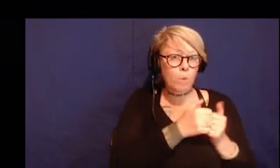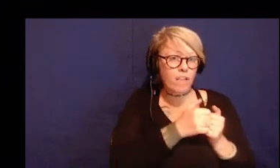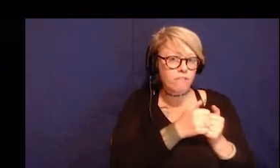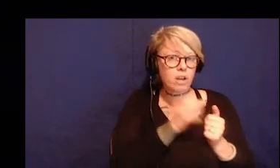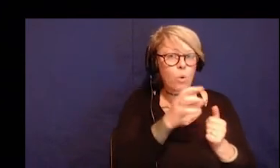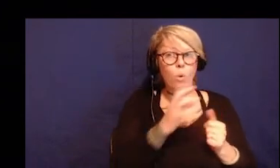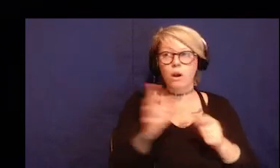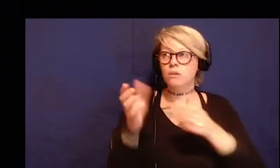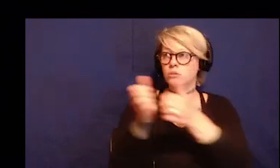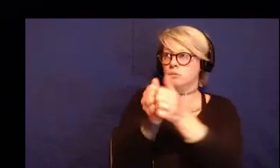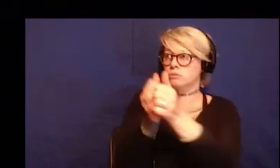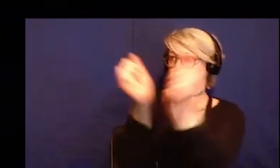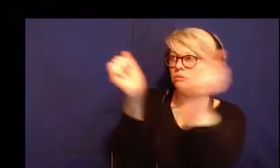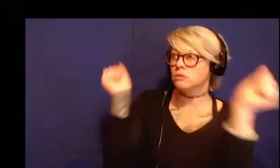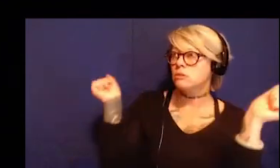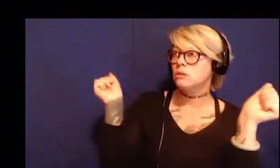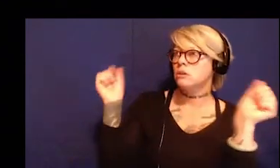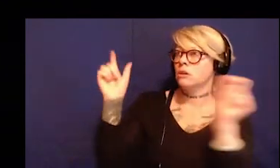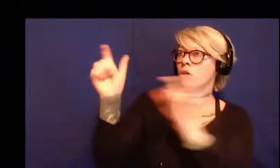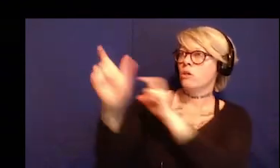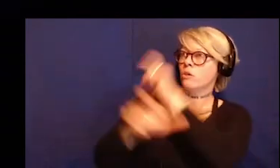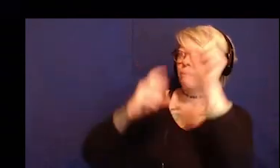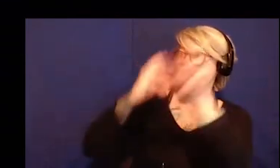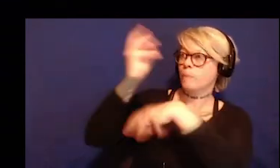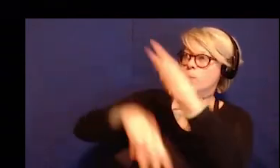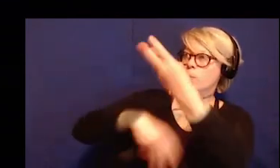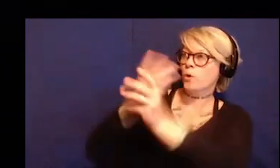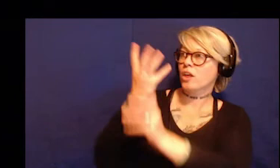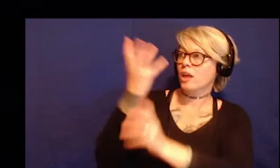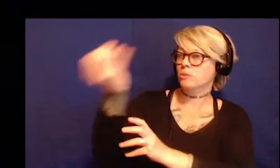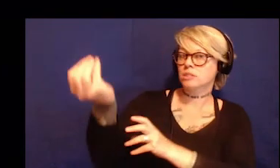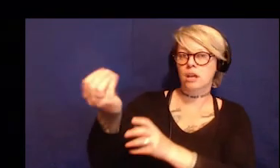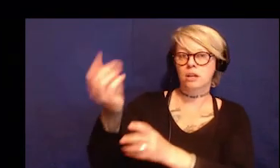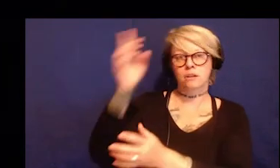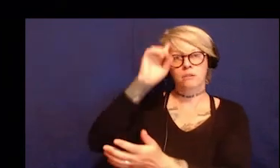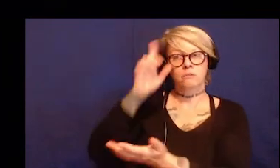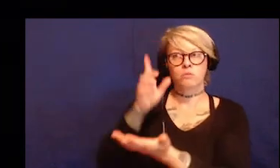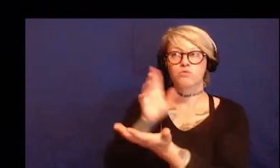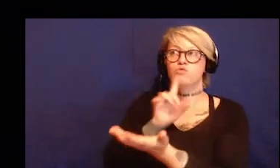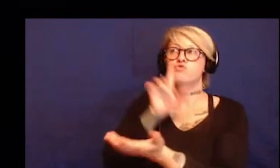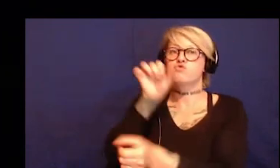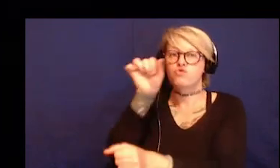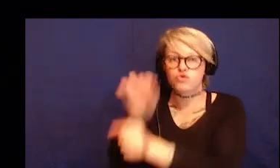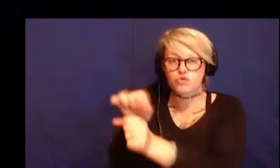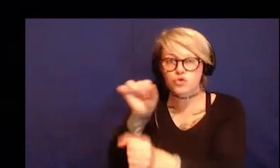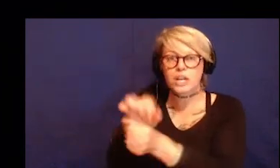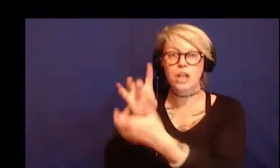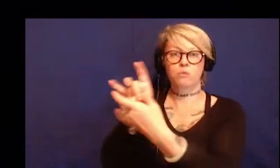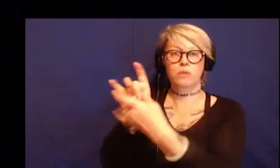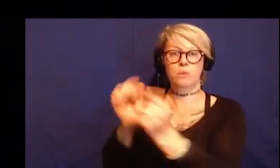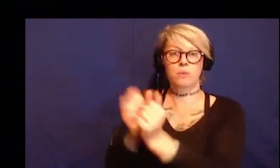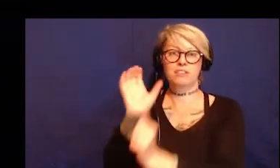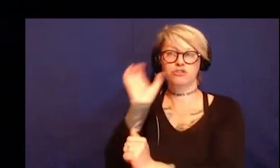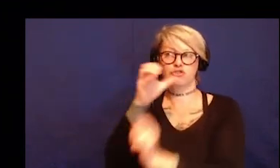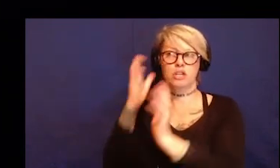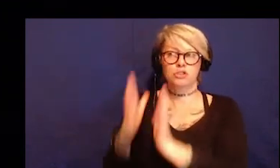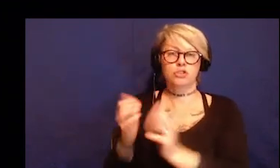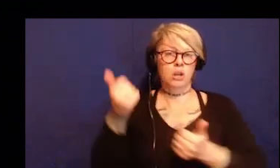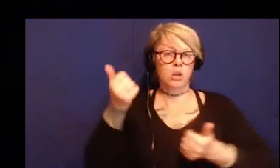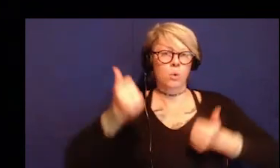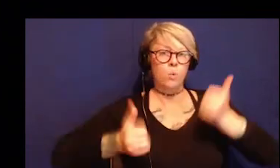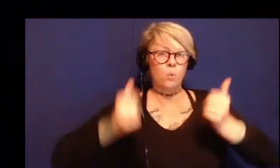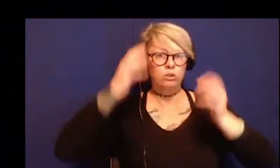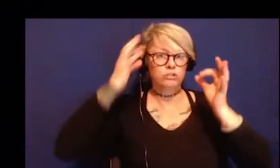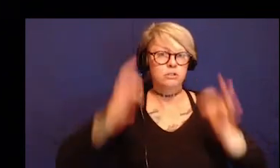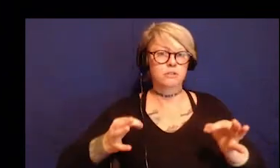world outside and risk rejection in the pursuit of an authentic and vulnerable relationship with a stranger. Direction from this